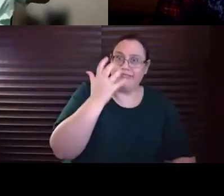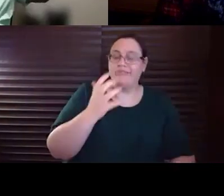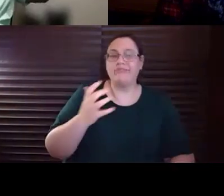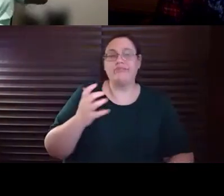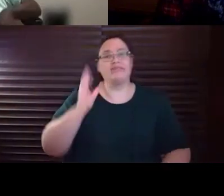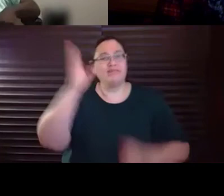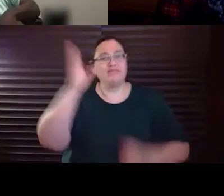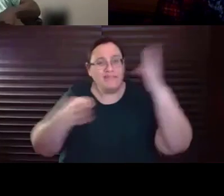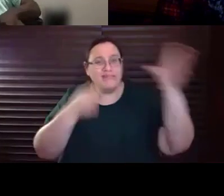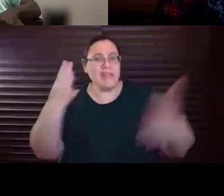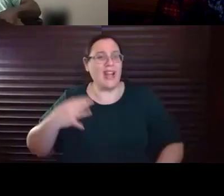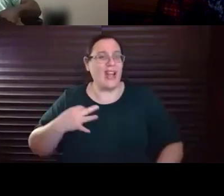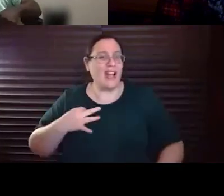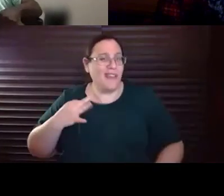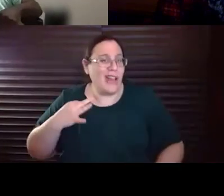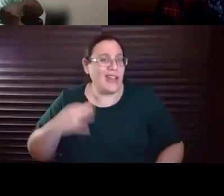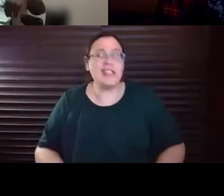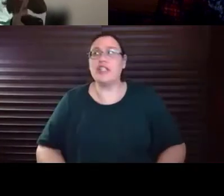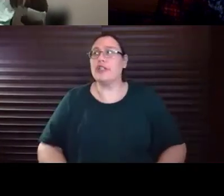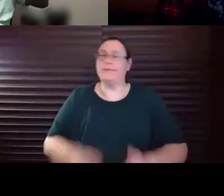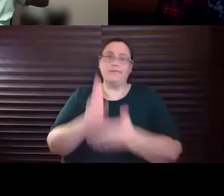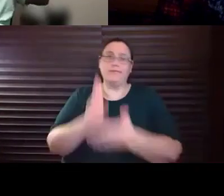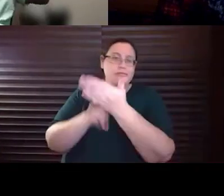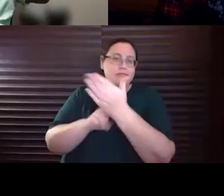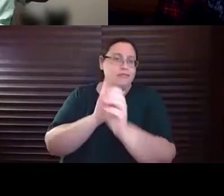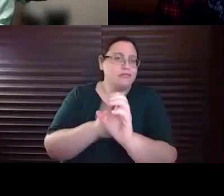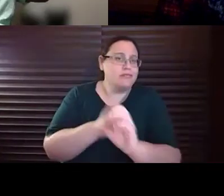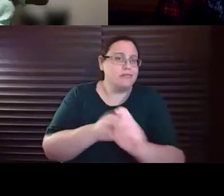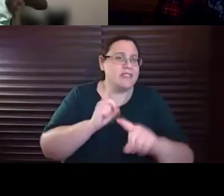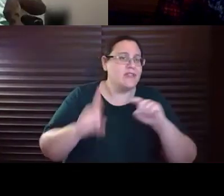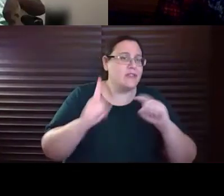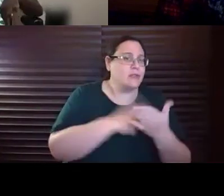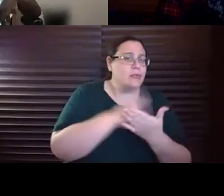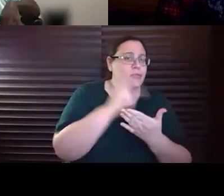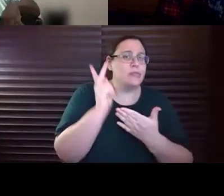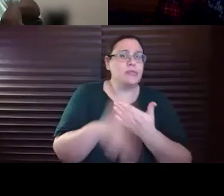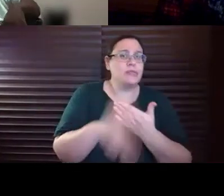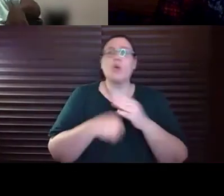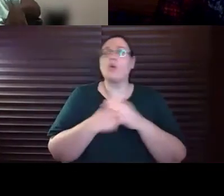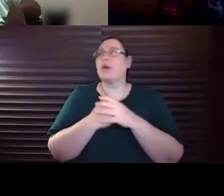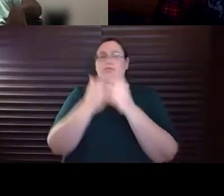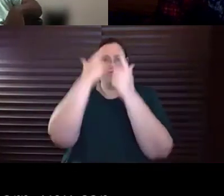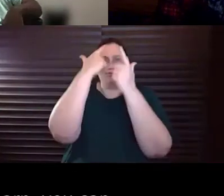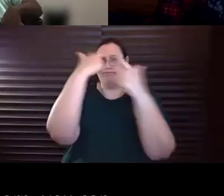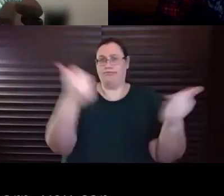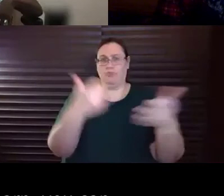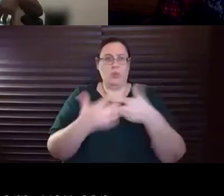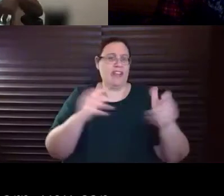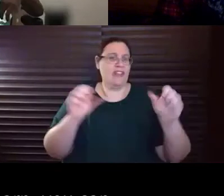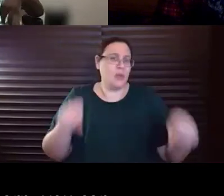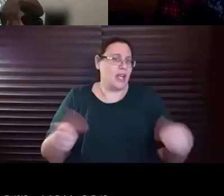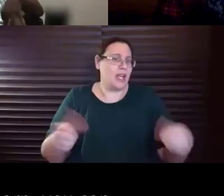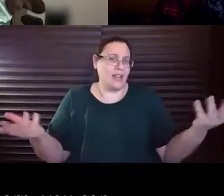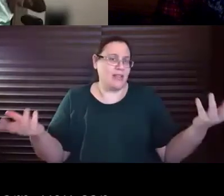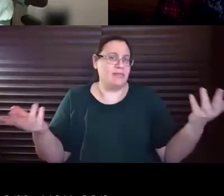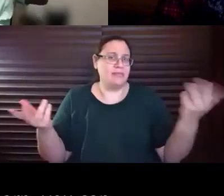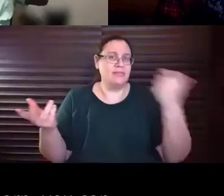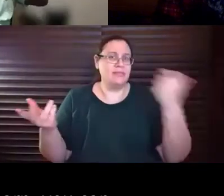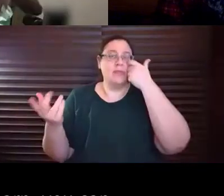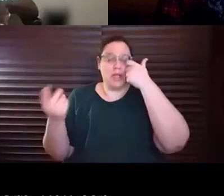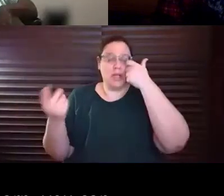Volunteer, sign up for programs, just do whatever you can, and you can